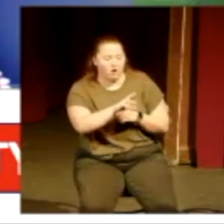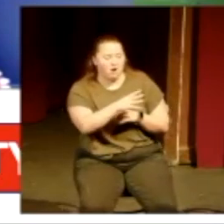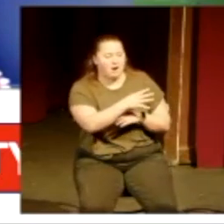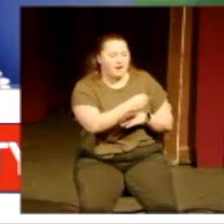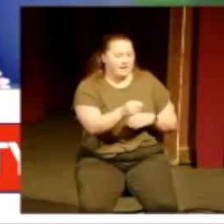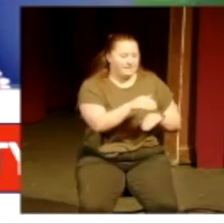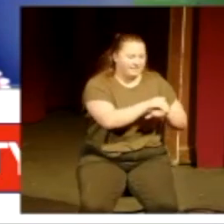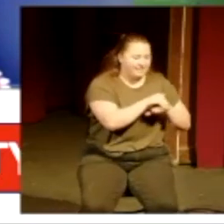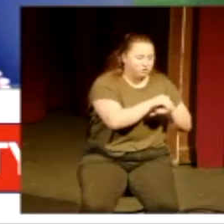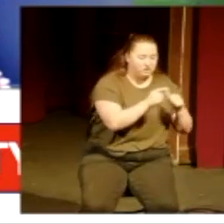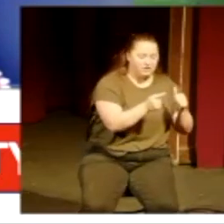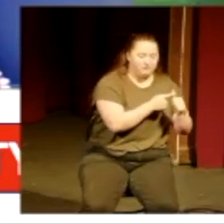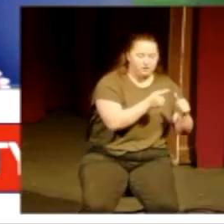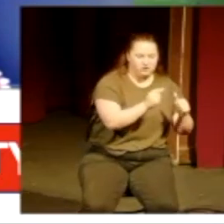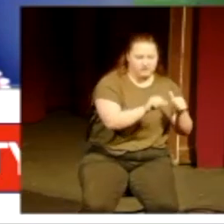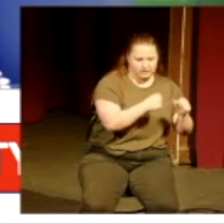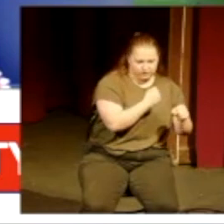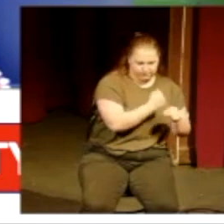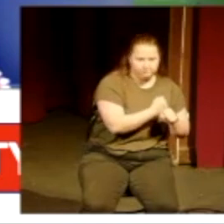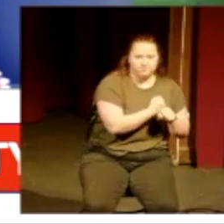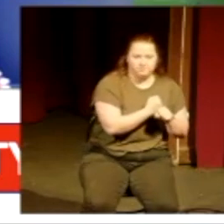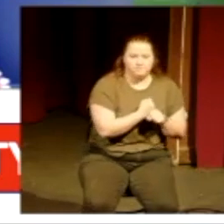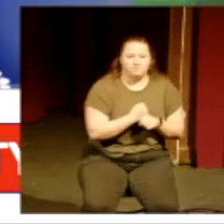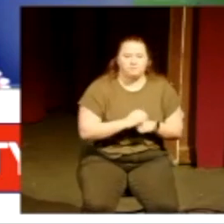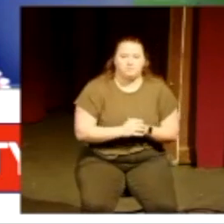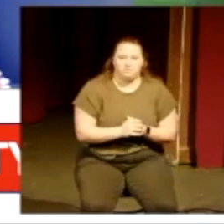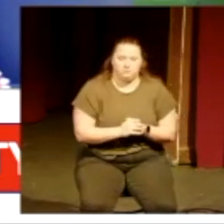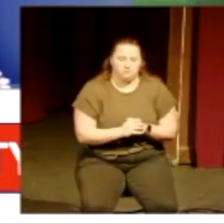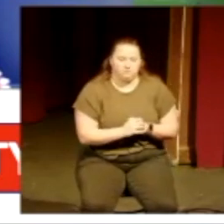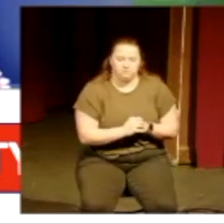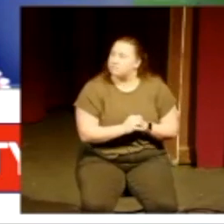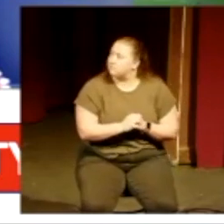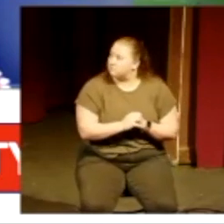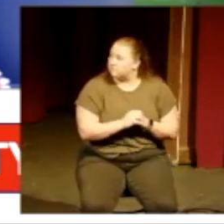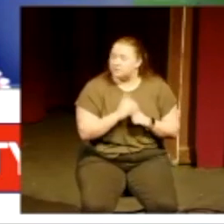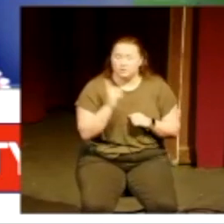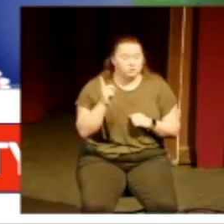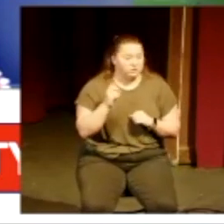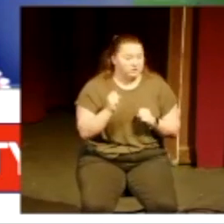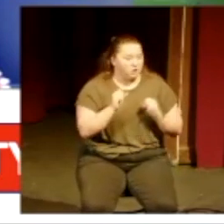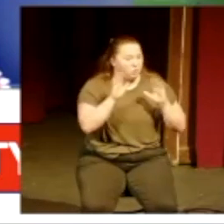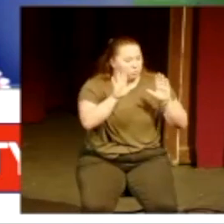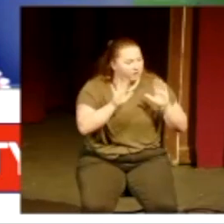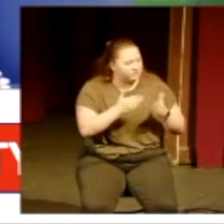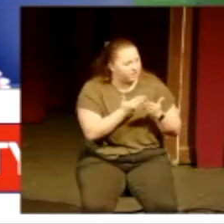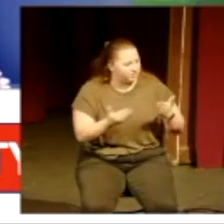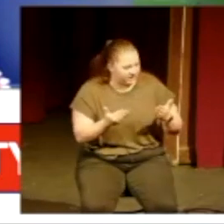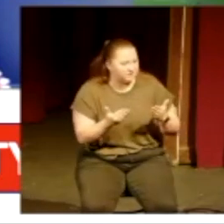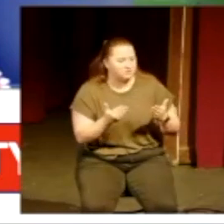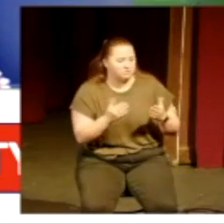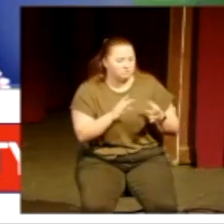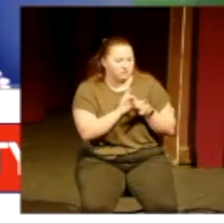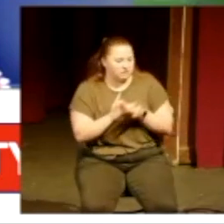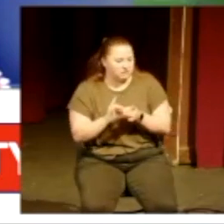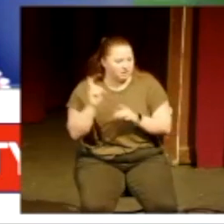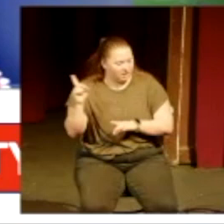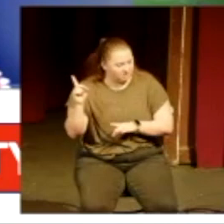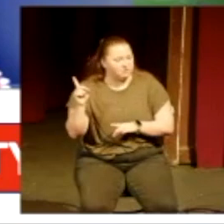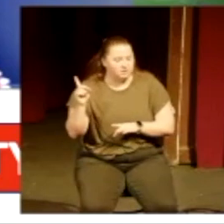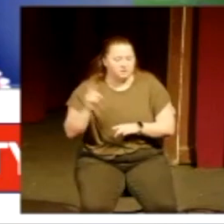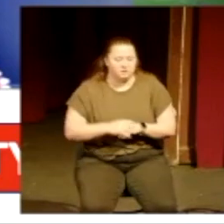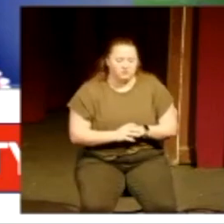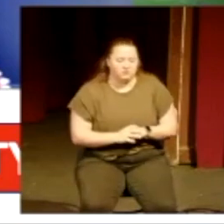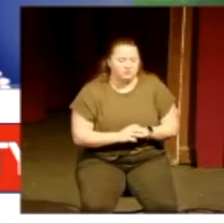their first year. Another one, that's already stretching our organization. We're doing fabulous things in that regard, but those are the gatekeepers. We need to get